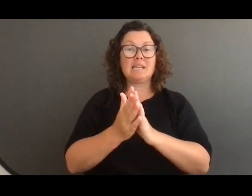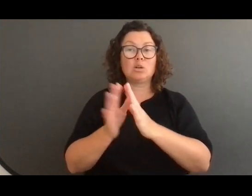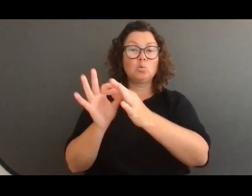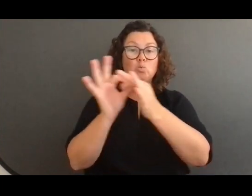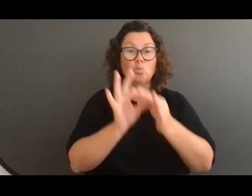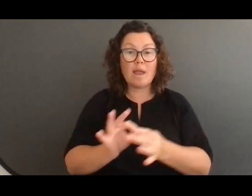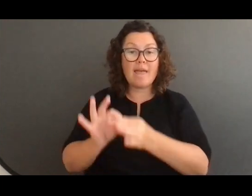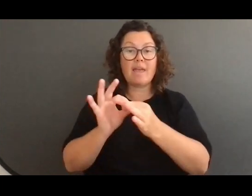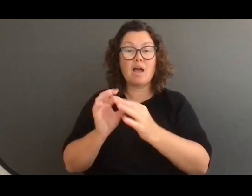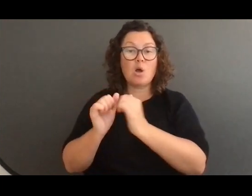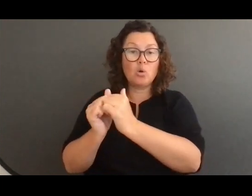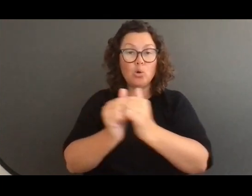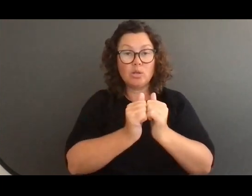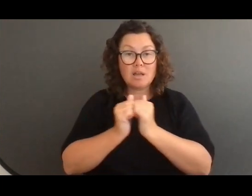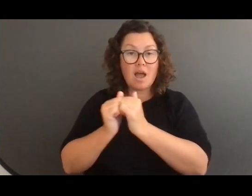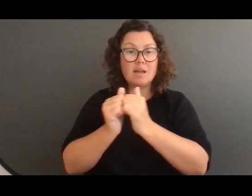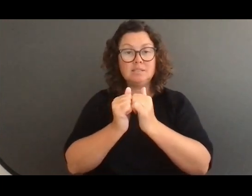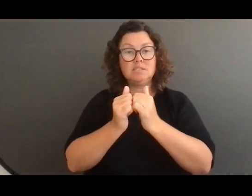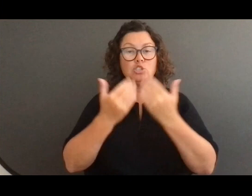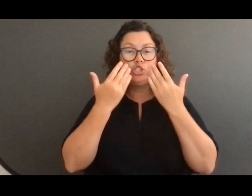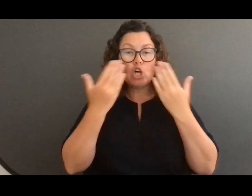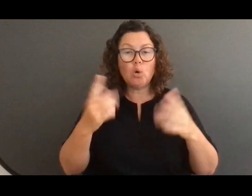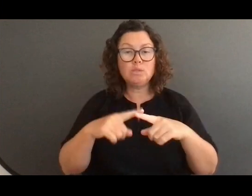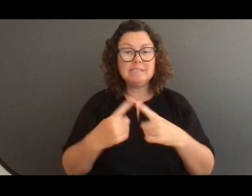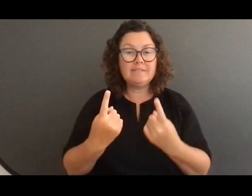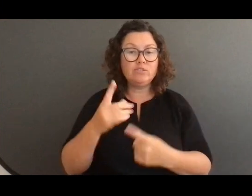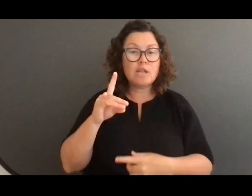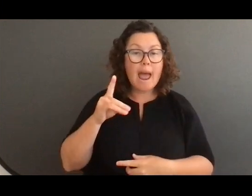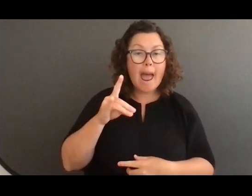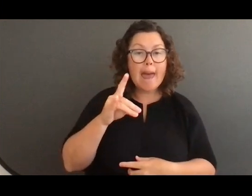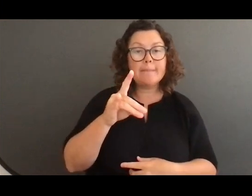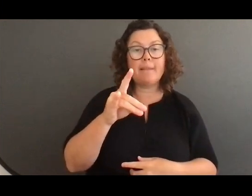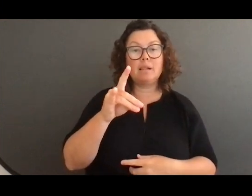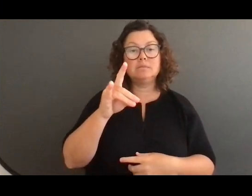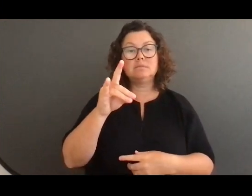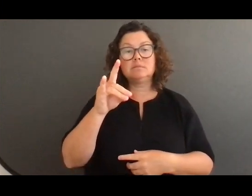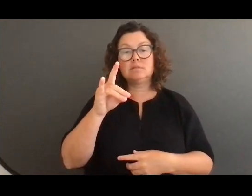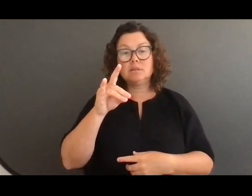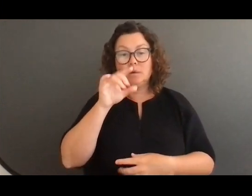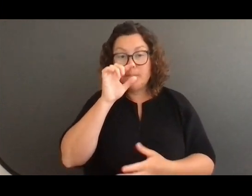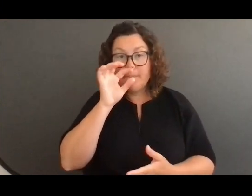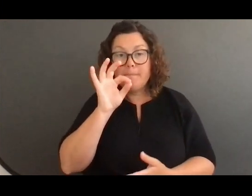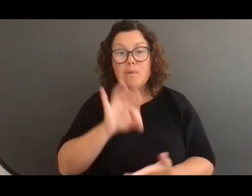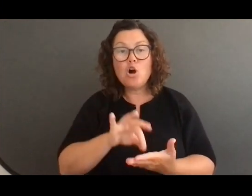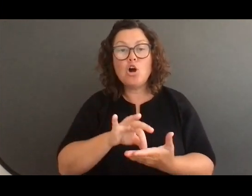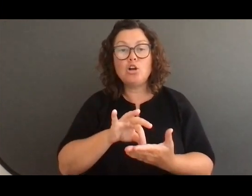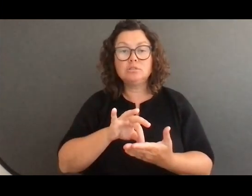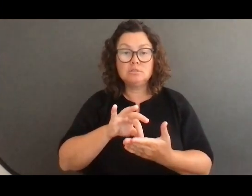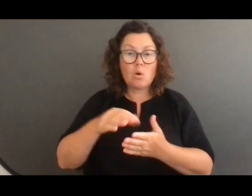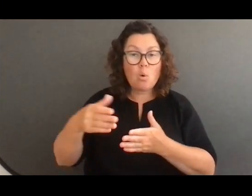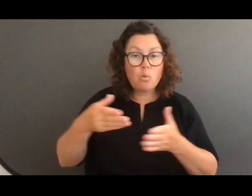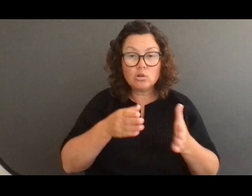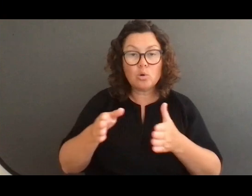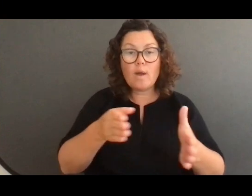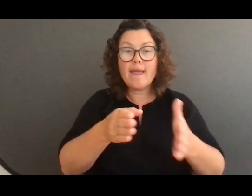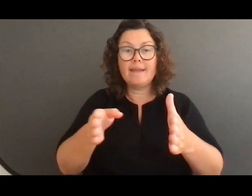of the waterways. It's quite interesting because it really aligned to the project that we were doing. But this artwork is also